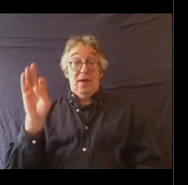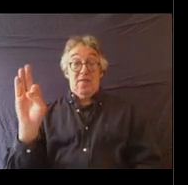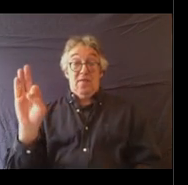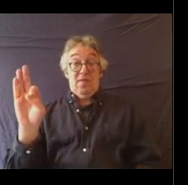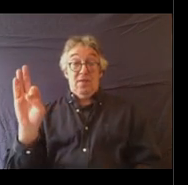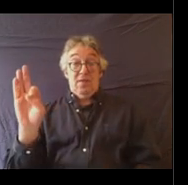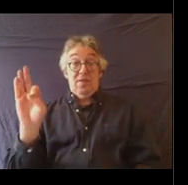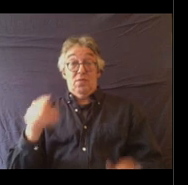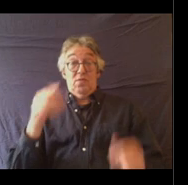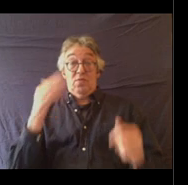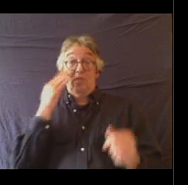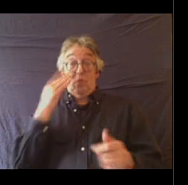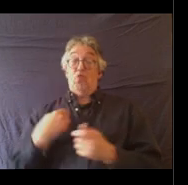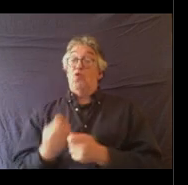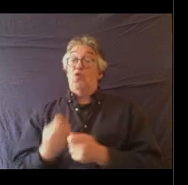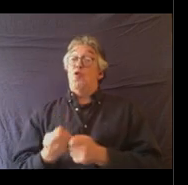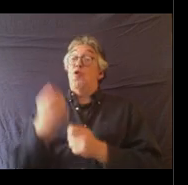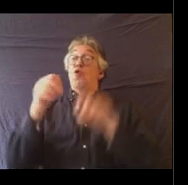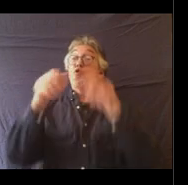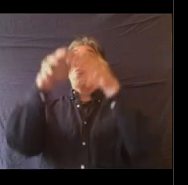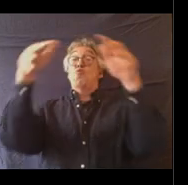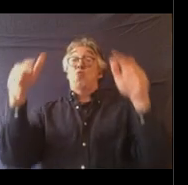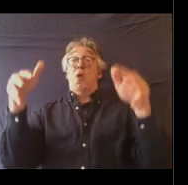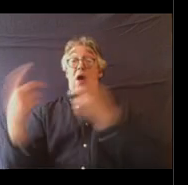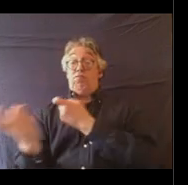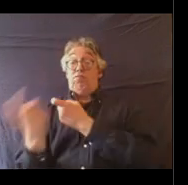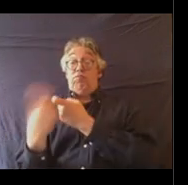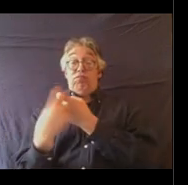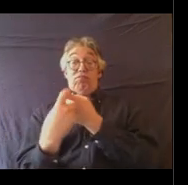are an umbrella organization of